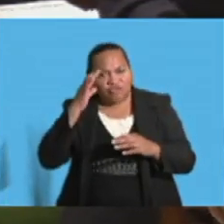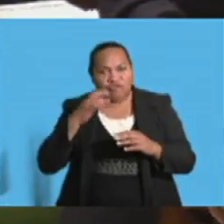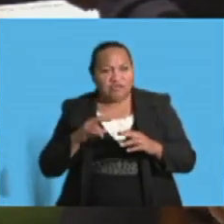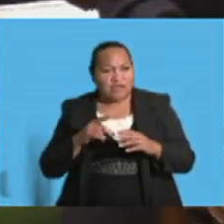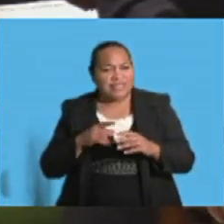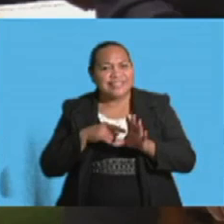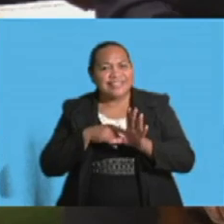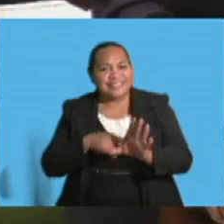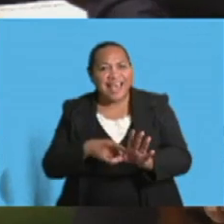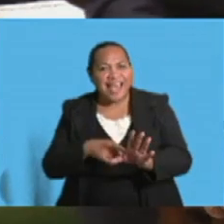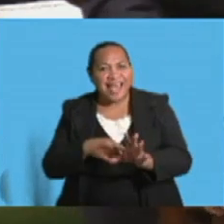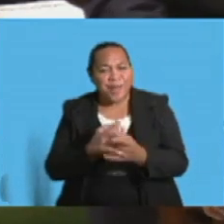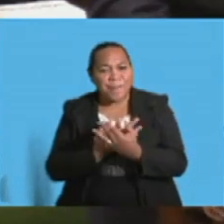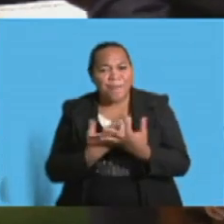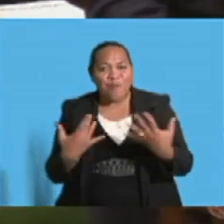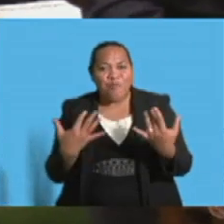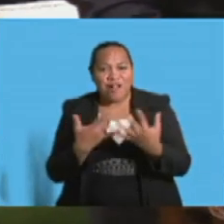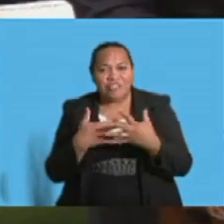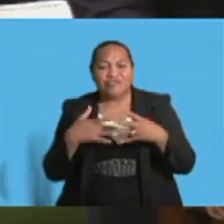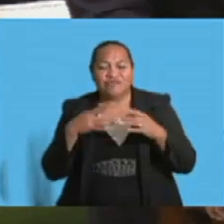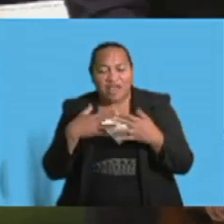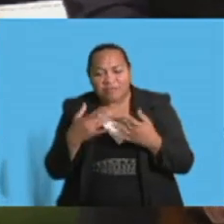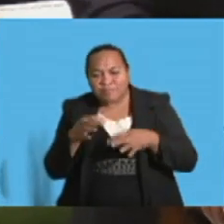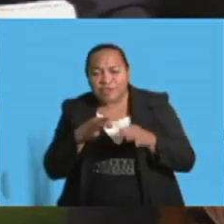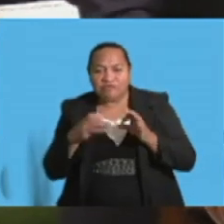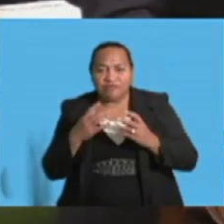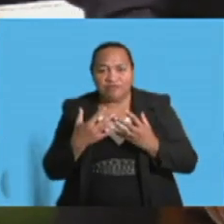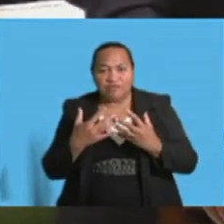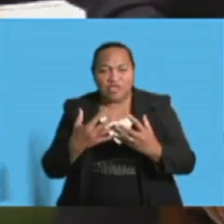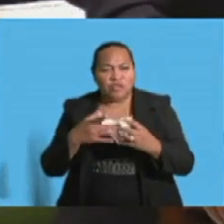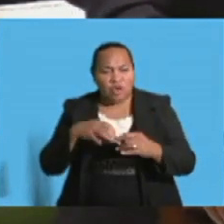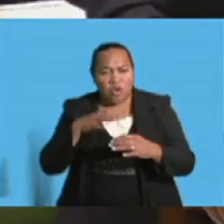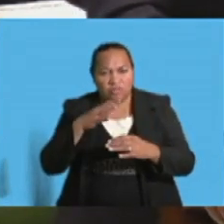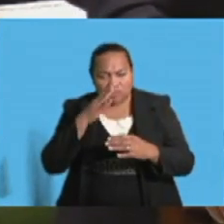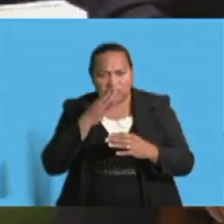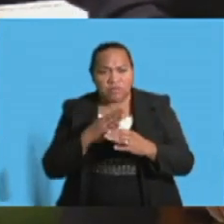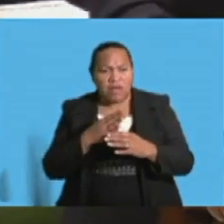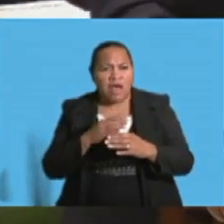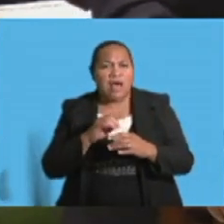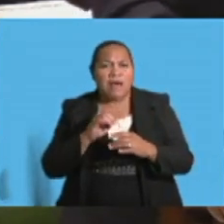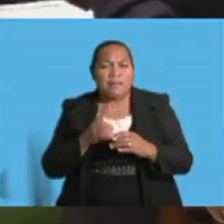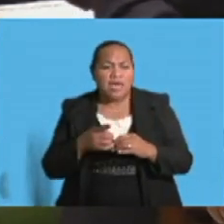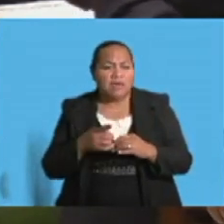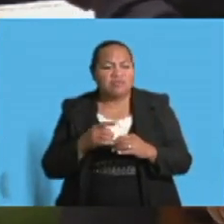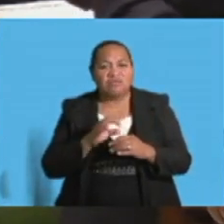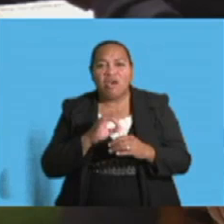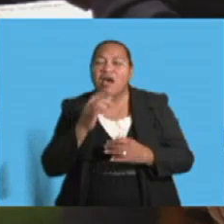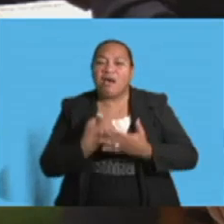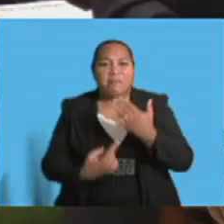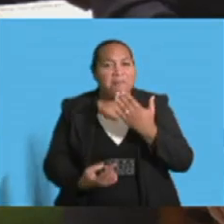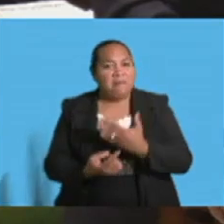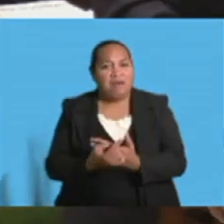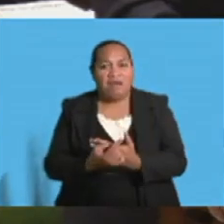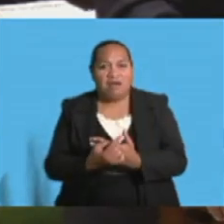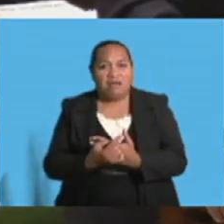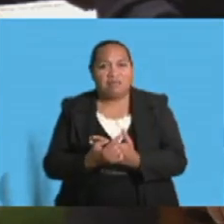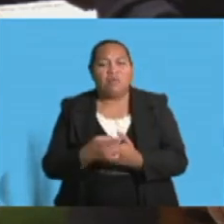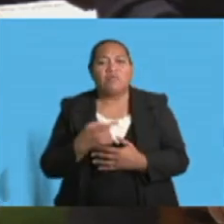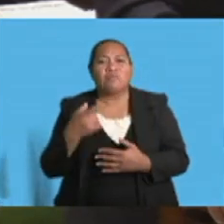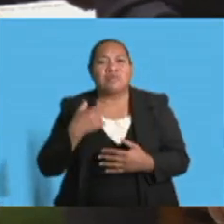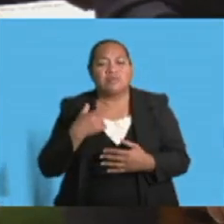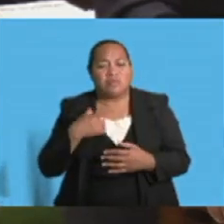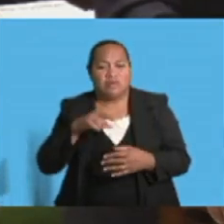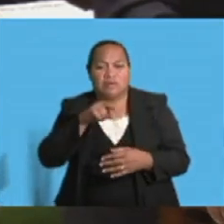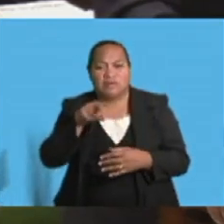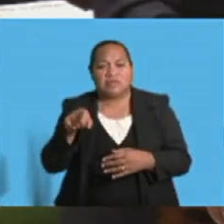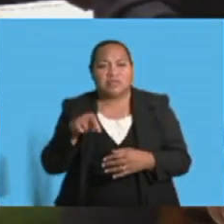population. Let's see all of us, what all of us in this Parliament could do. But, Madam Speaker, it did not happen. It did not happen because of the